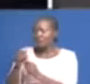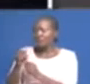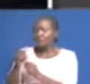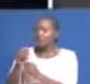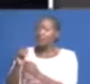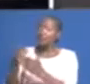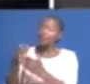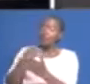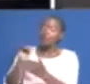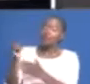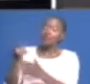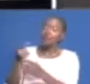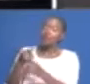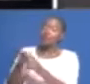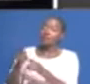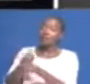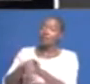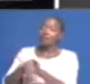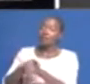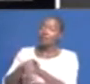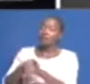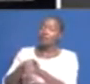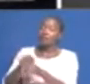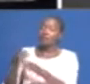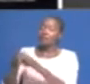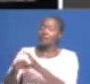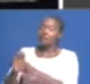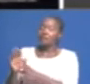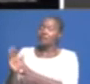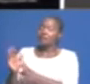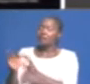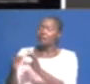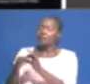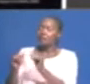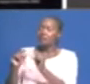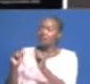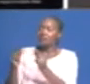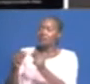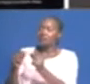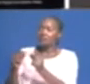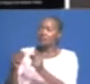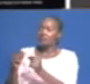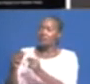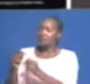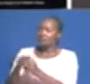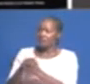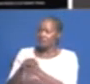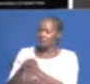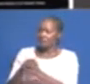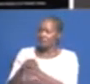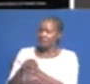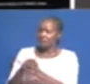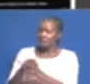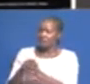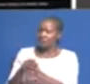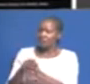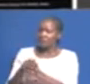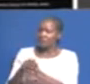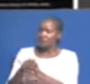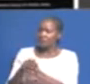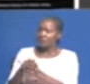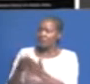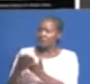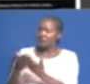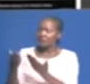by then. Anyway, but when I arrived in Kenya, I joined a group called Les Kinois. Yes. Les Kinois were